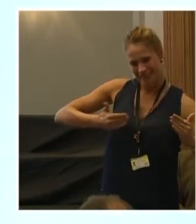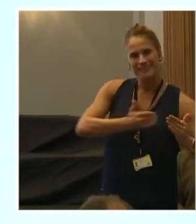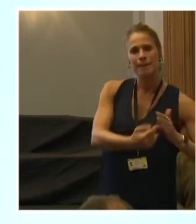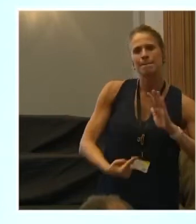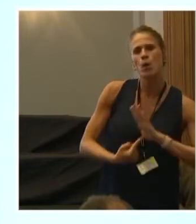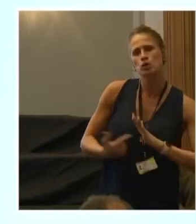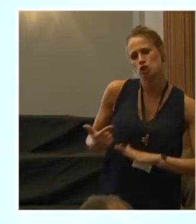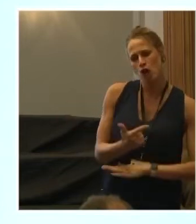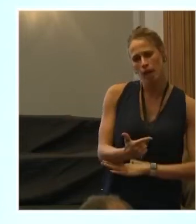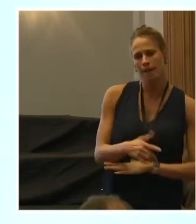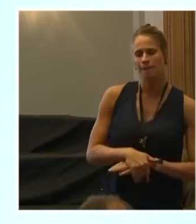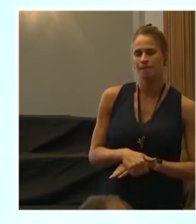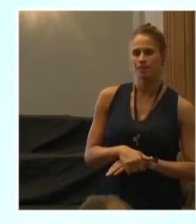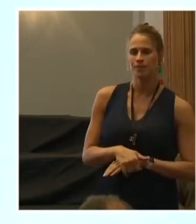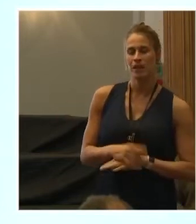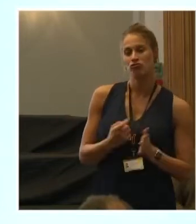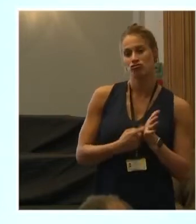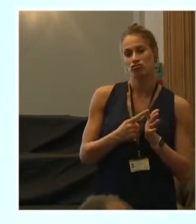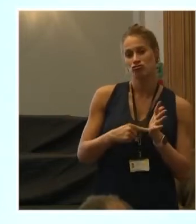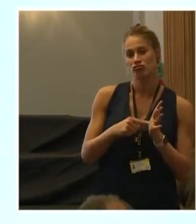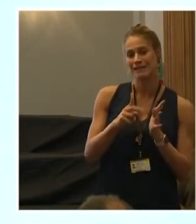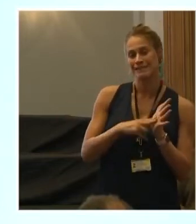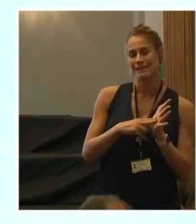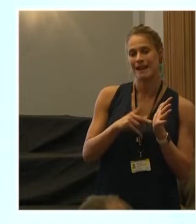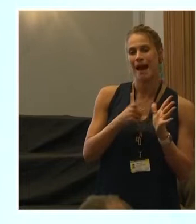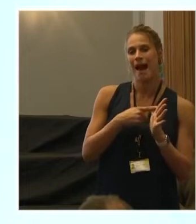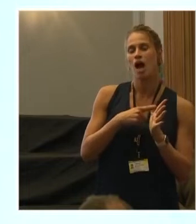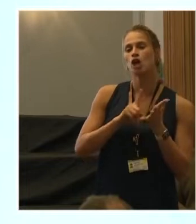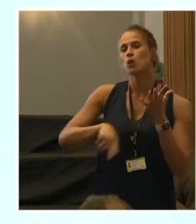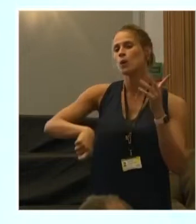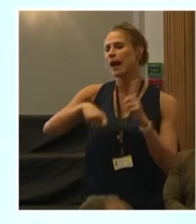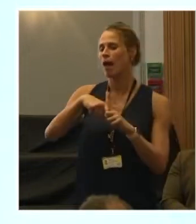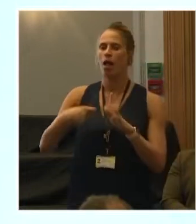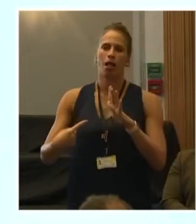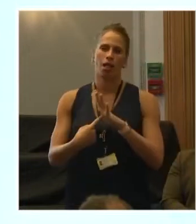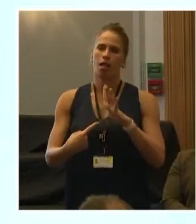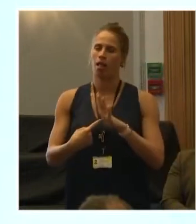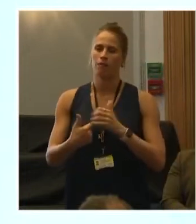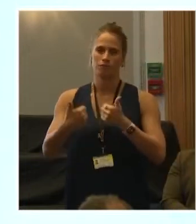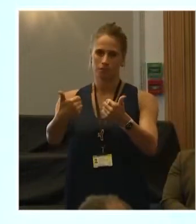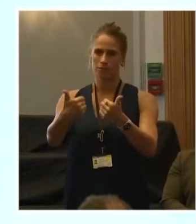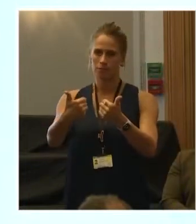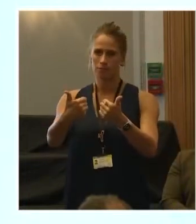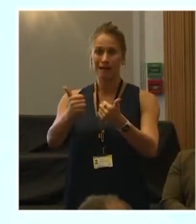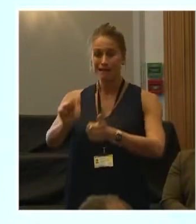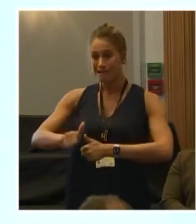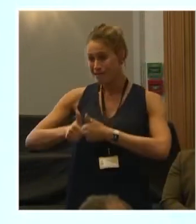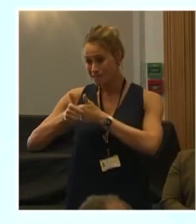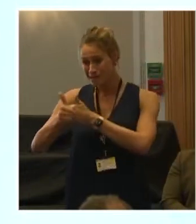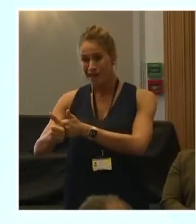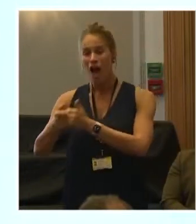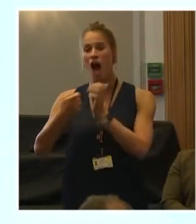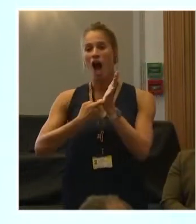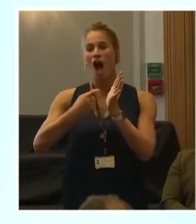UK has supported the collaboration, which we helped found, the UKRDC, which is a top institutions in the